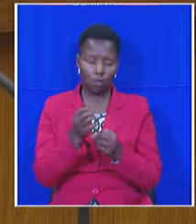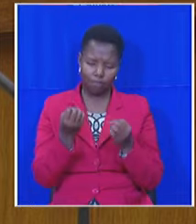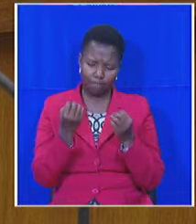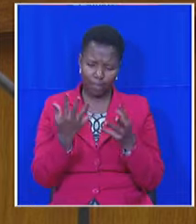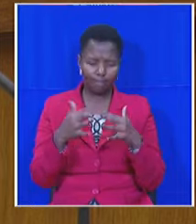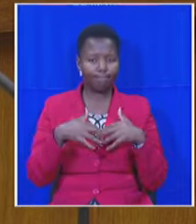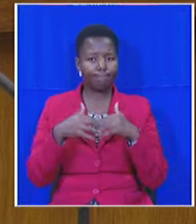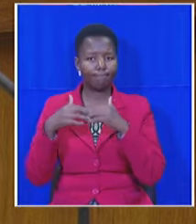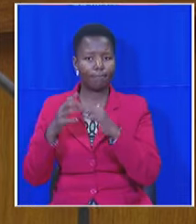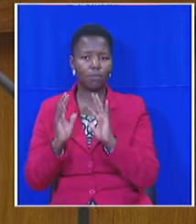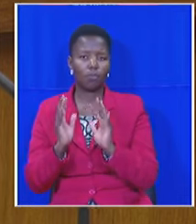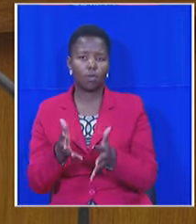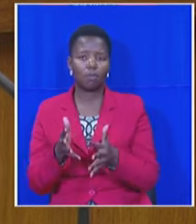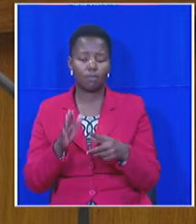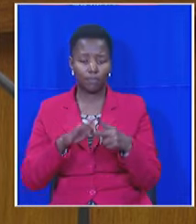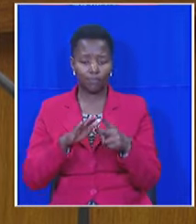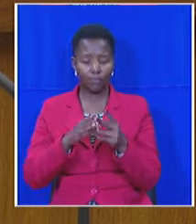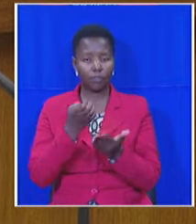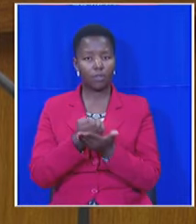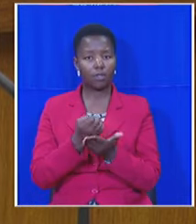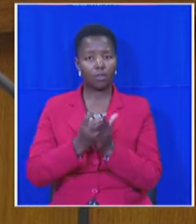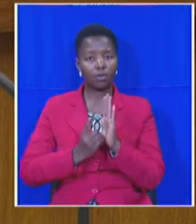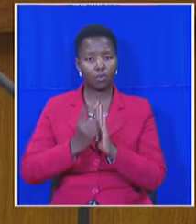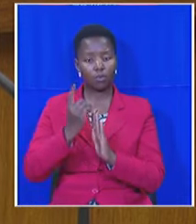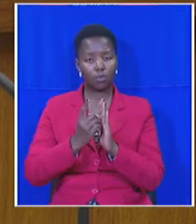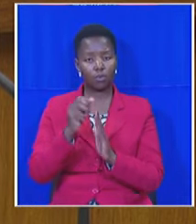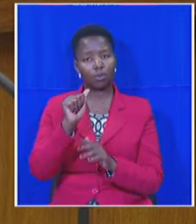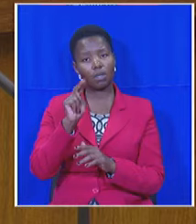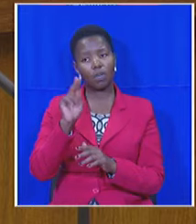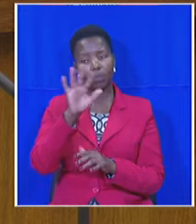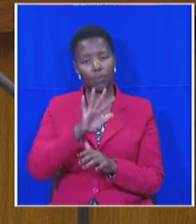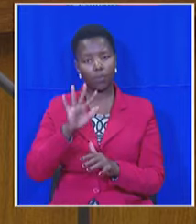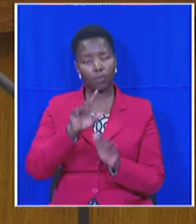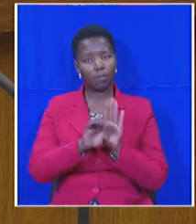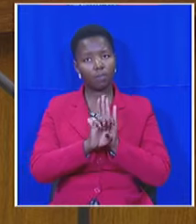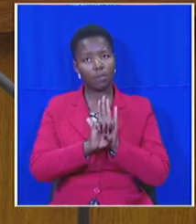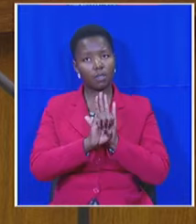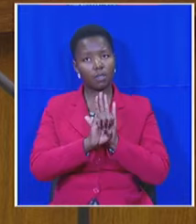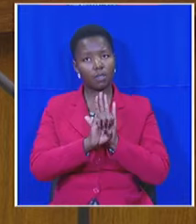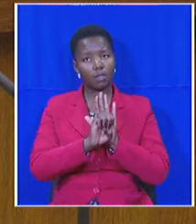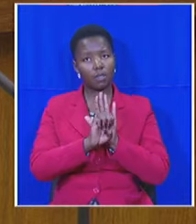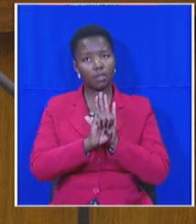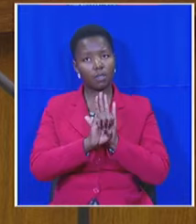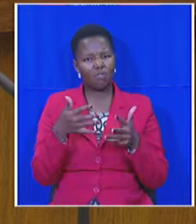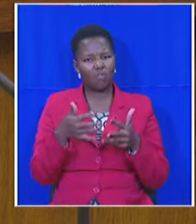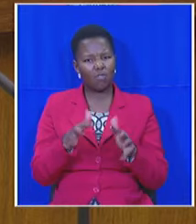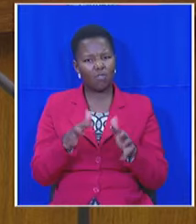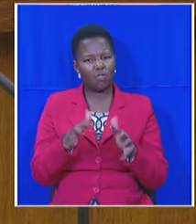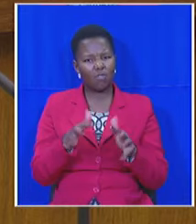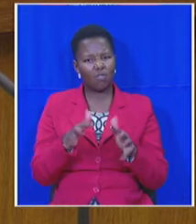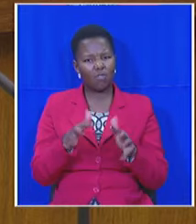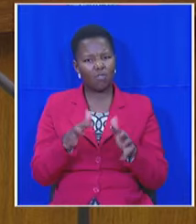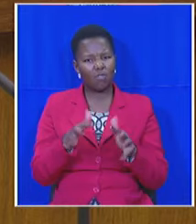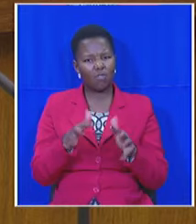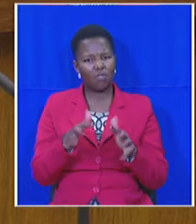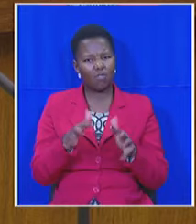We will be able, there will be economic development in the area. I'll give an example of the shortage that we have ahead of the GPs,